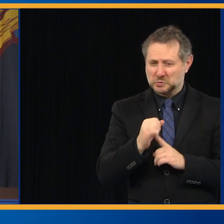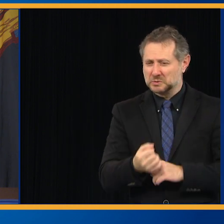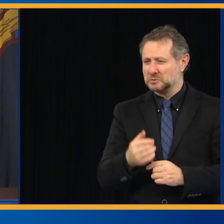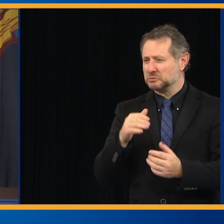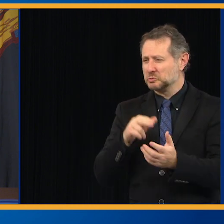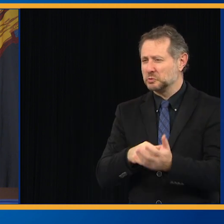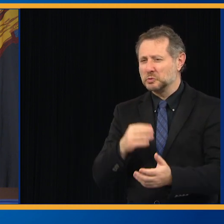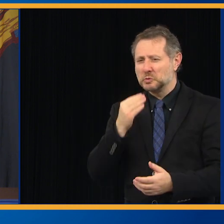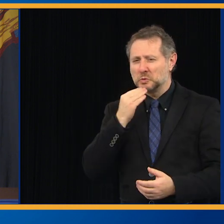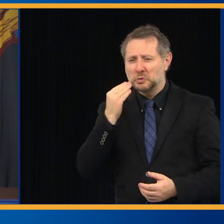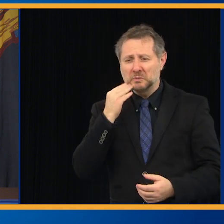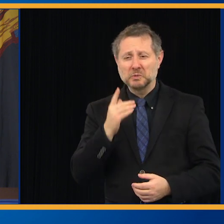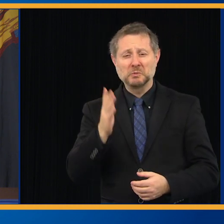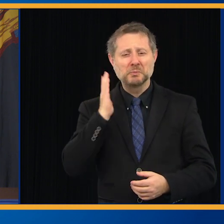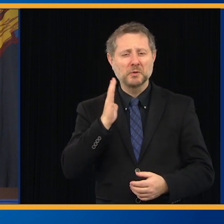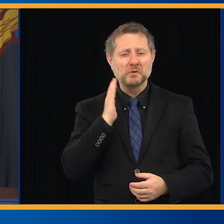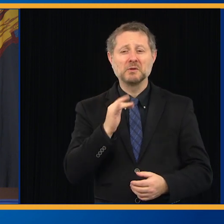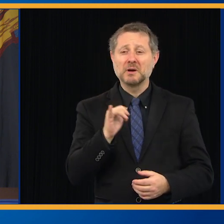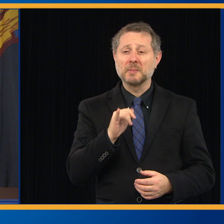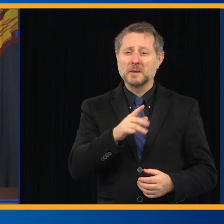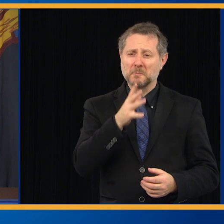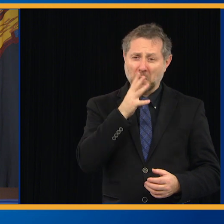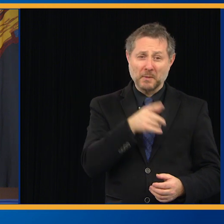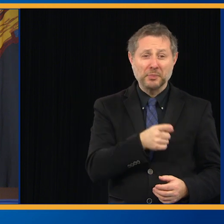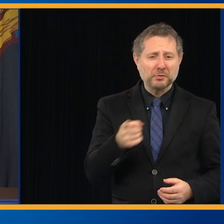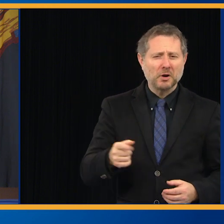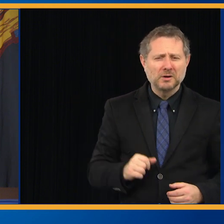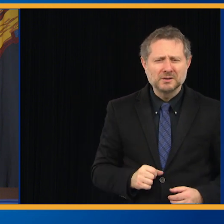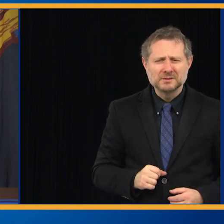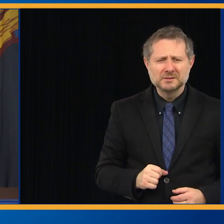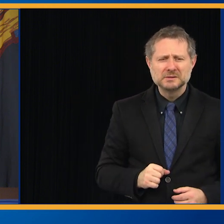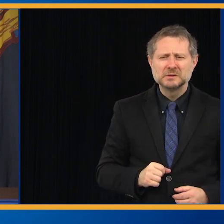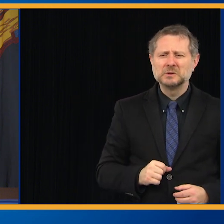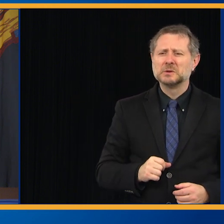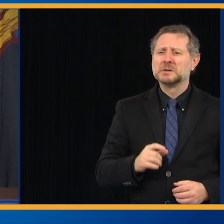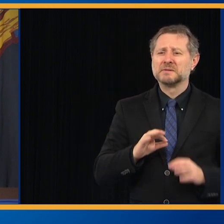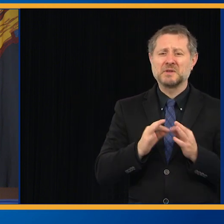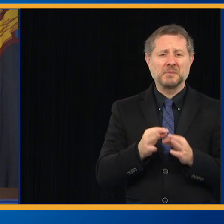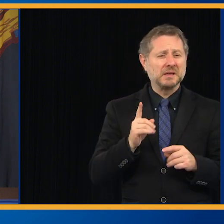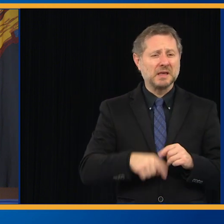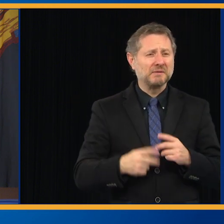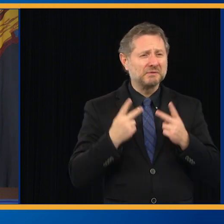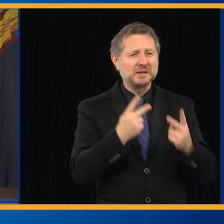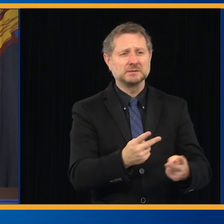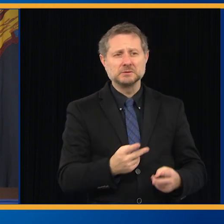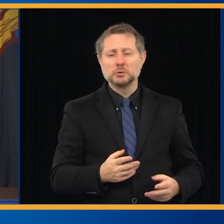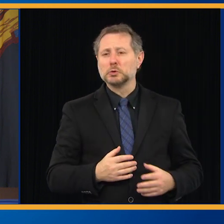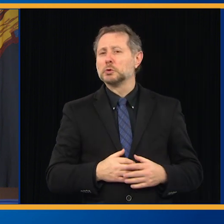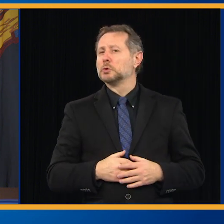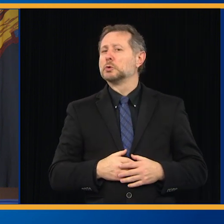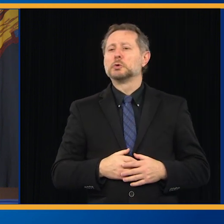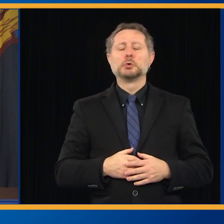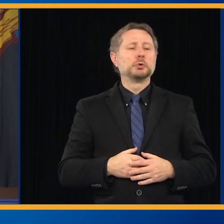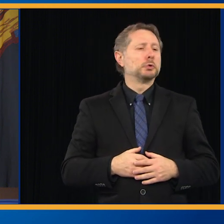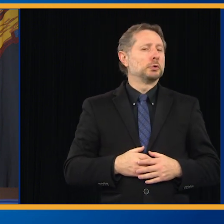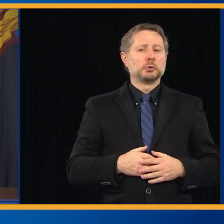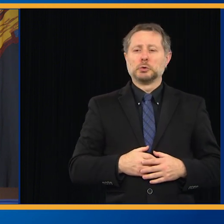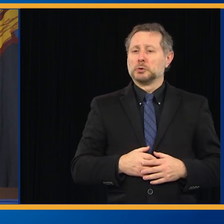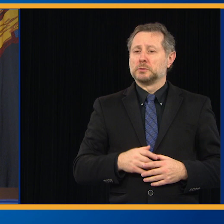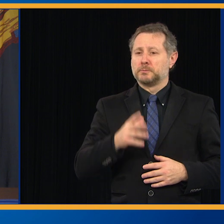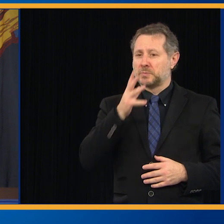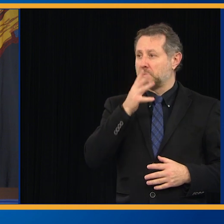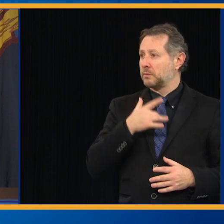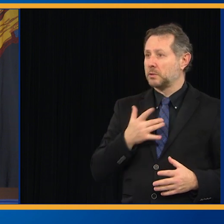have mothers in nursing homes, families can't get to see them. Mothers have been doing double duty,